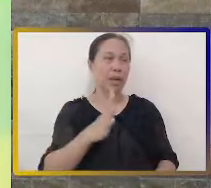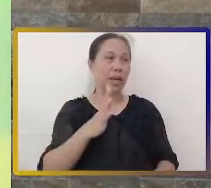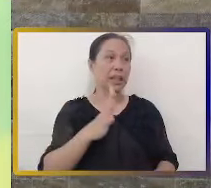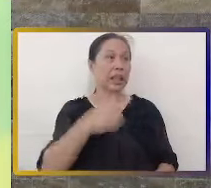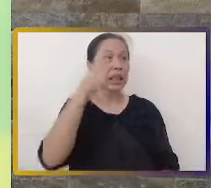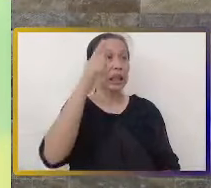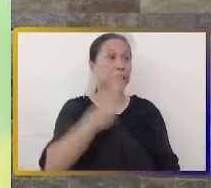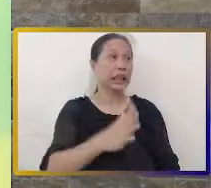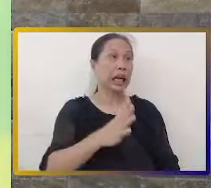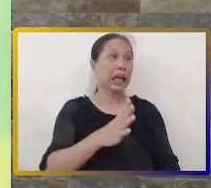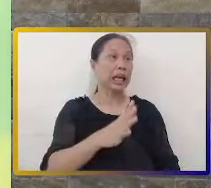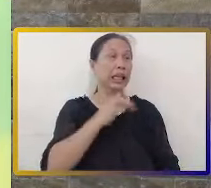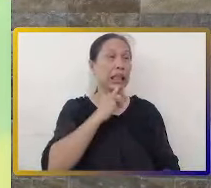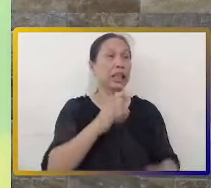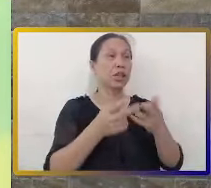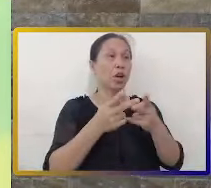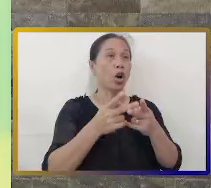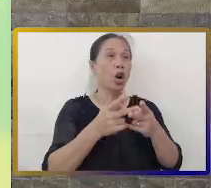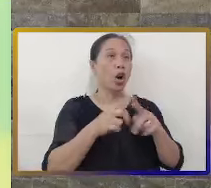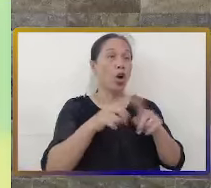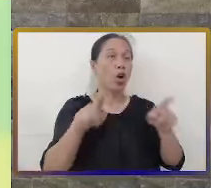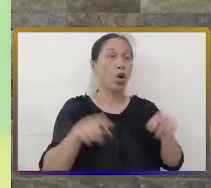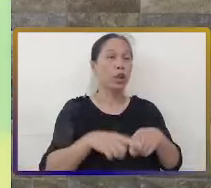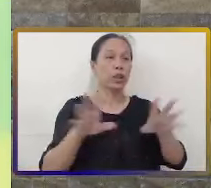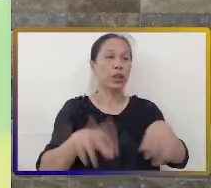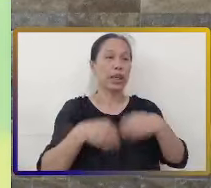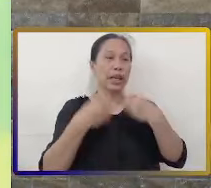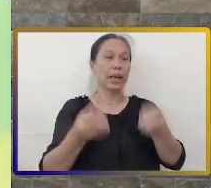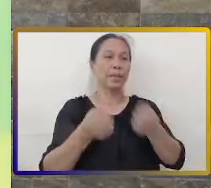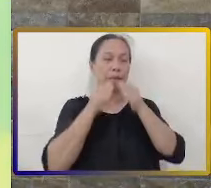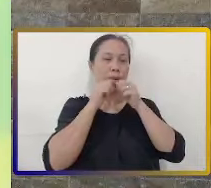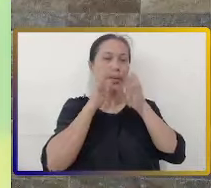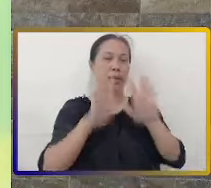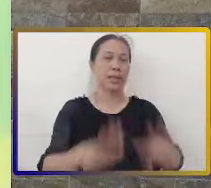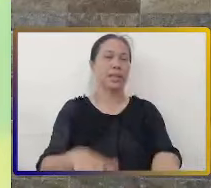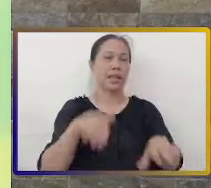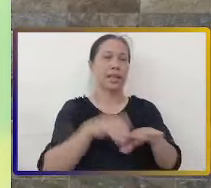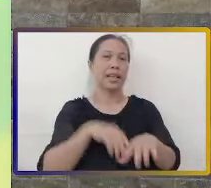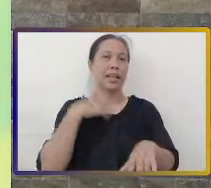God is also pouring His blessings upon our